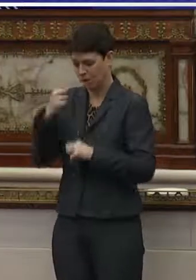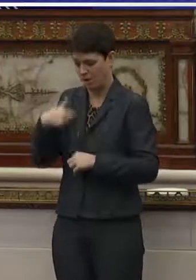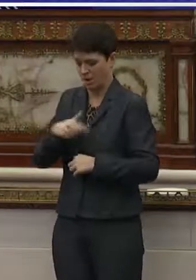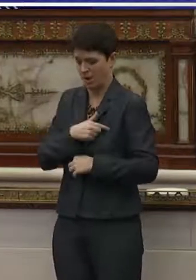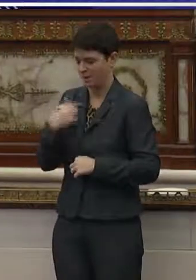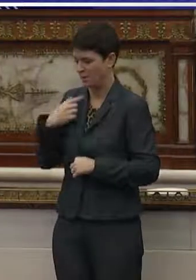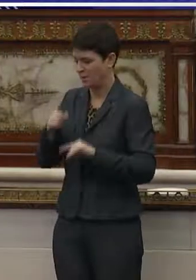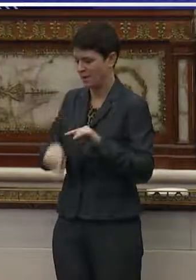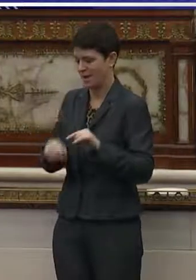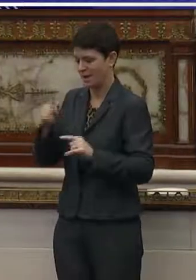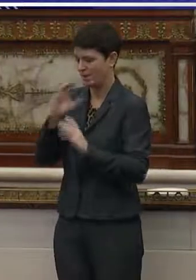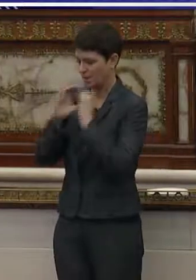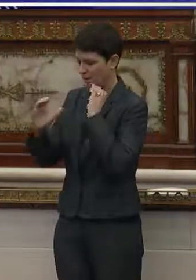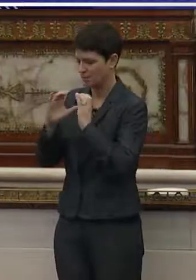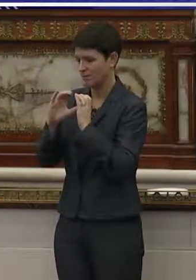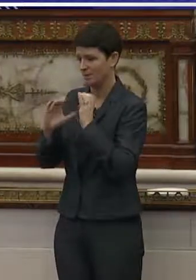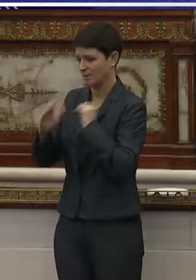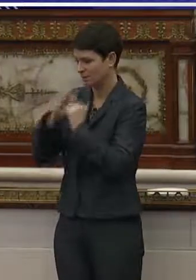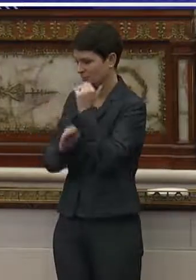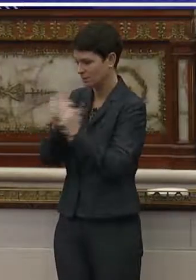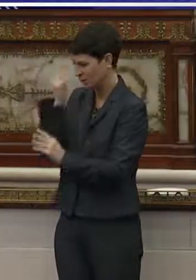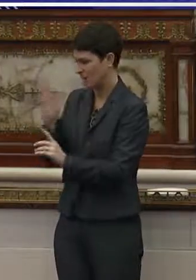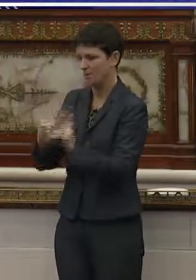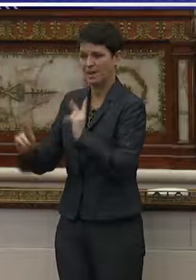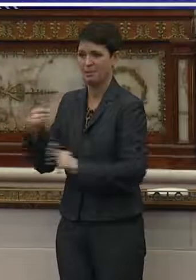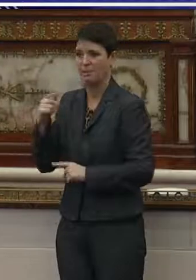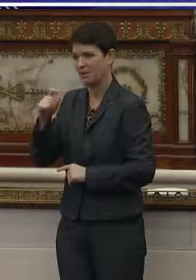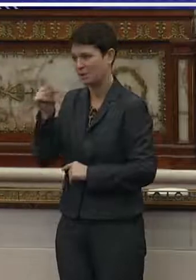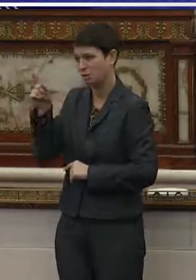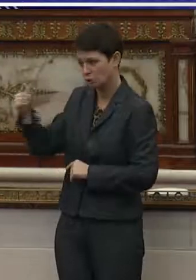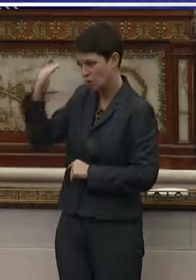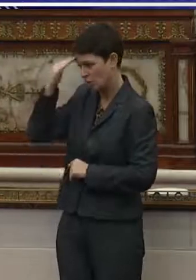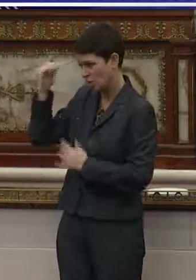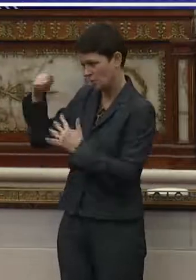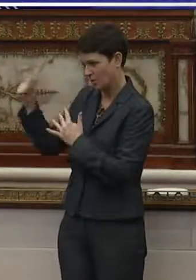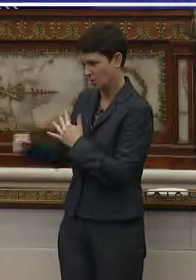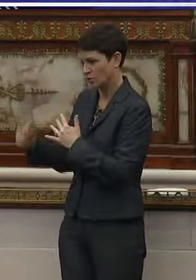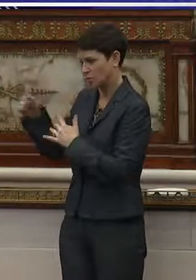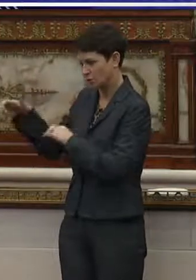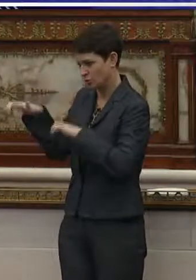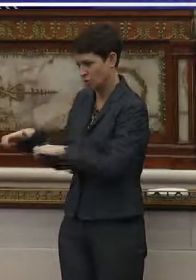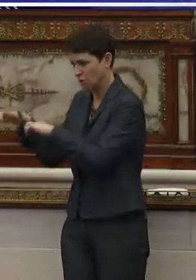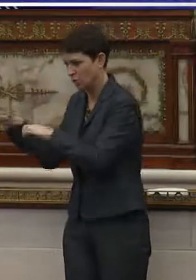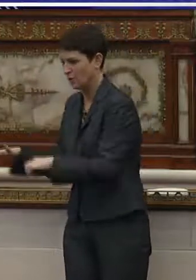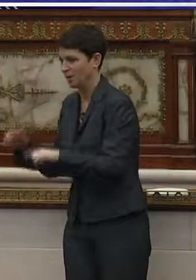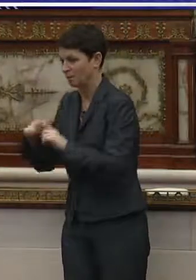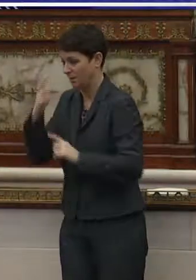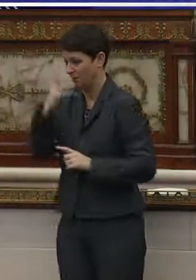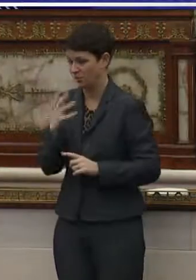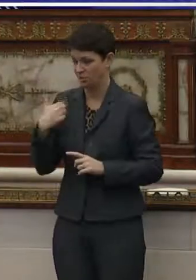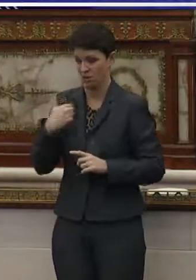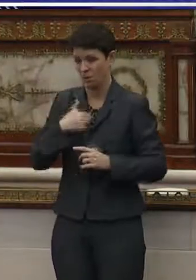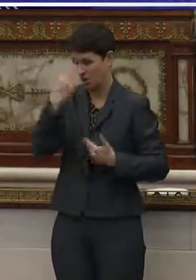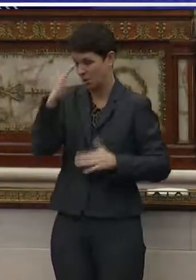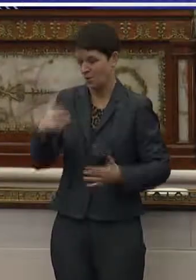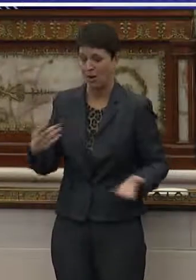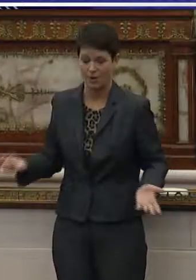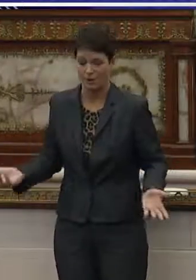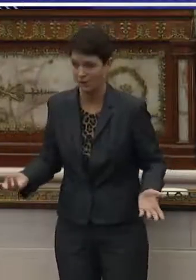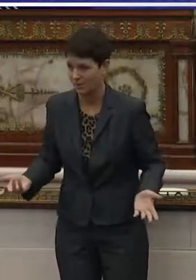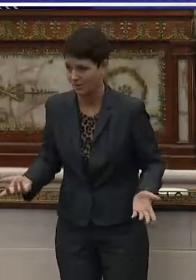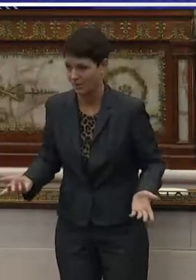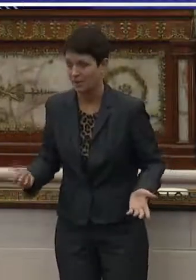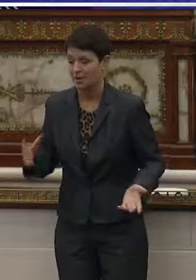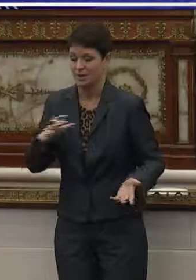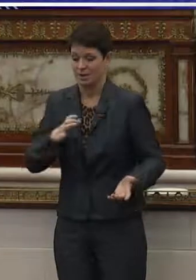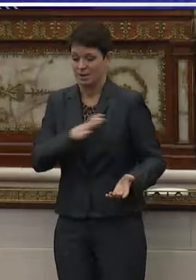we can't comfortably communicate that to people because you know what those things are that you're doing. And unfortunately, we just don't know. So